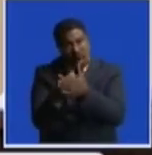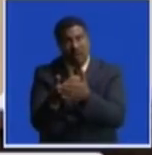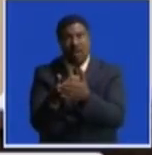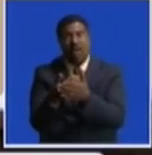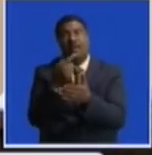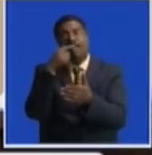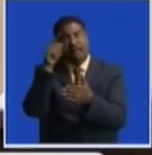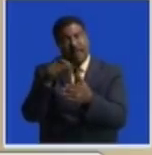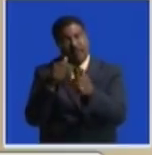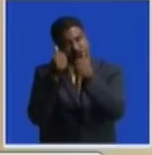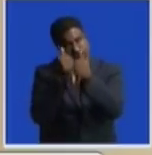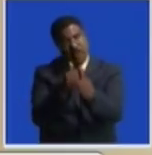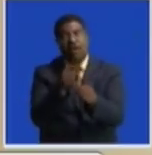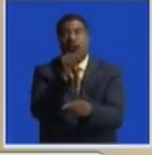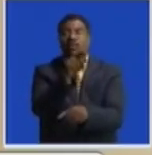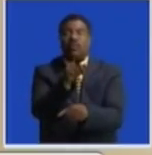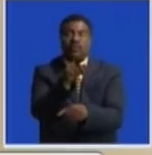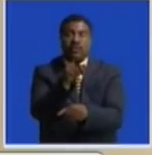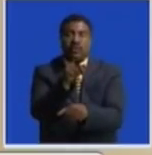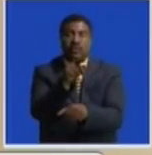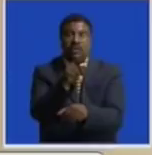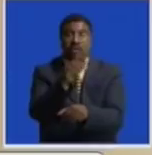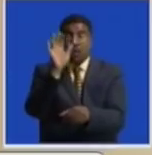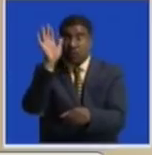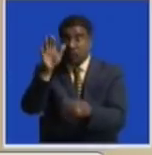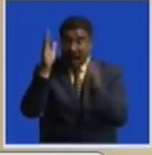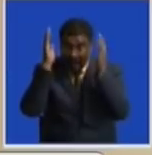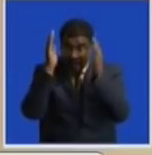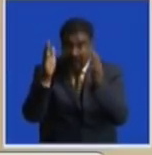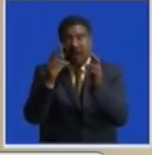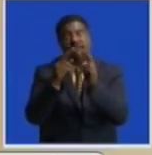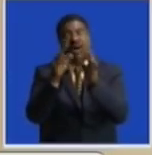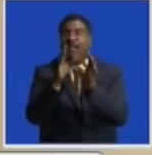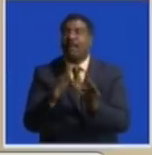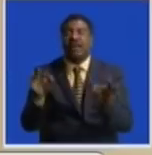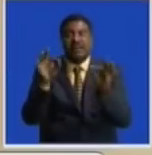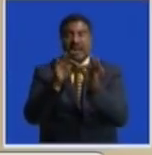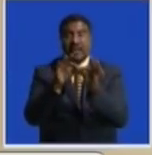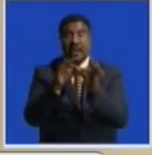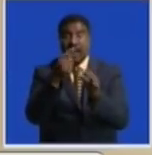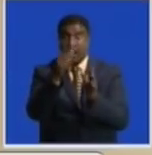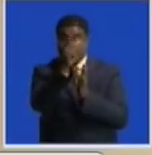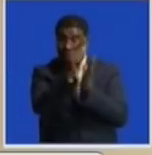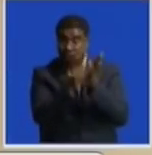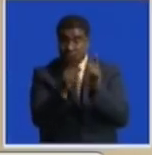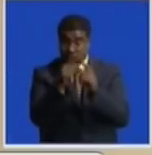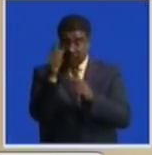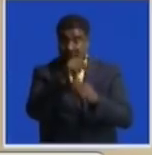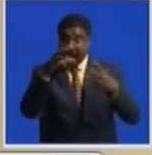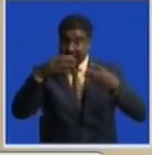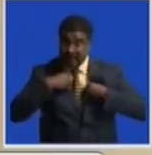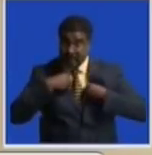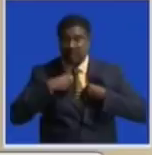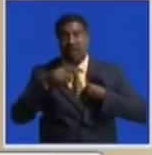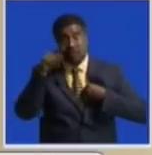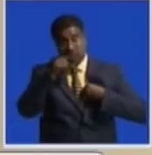have to adhere to. Your attendance here is very relevant because the rules that we shall be adopting today are rules that